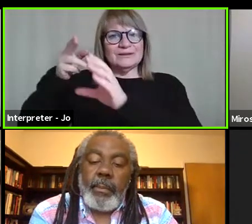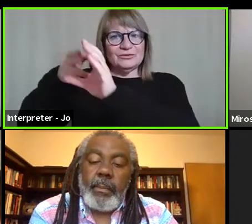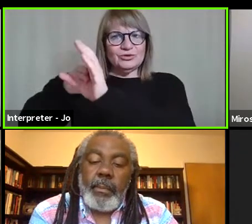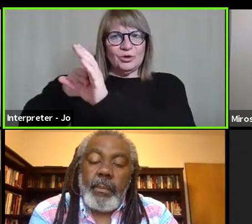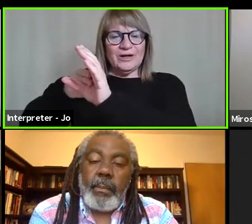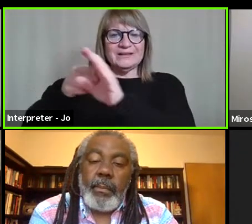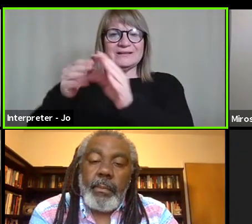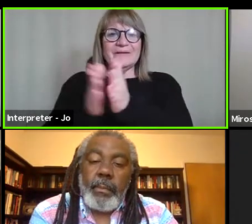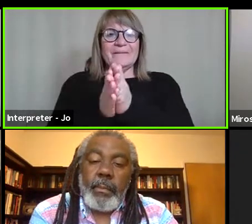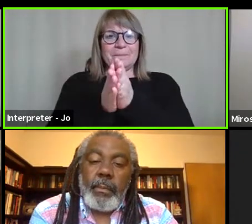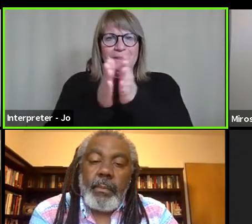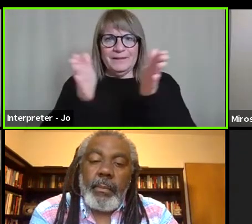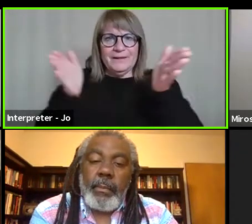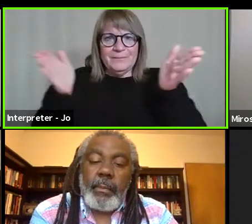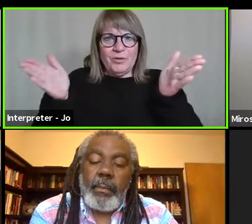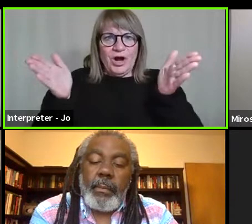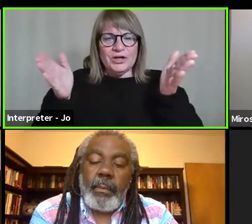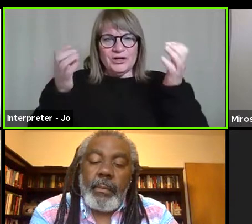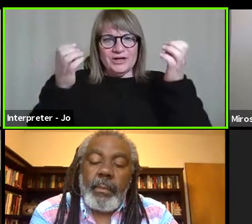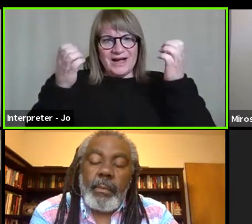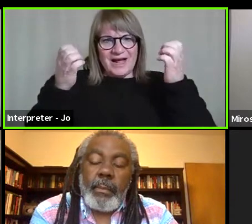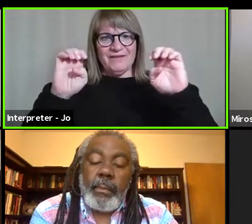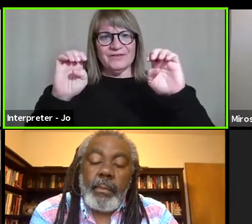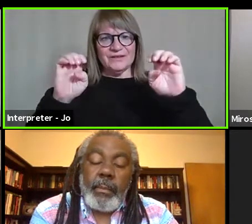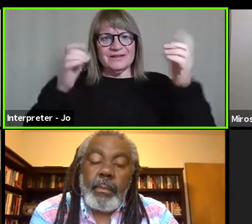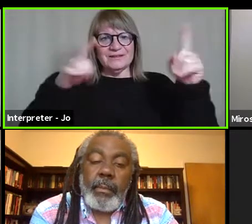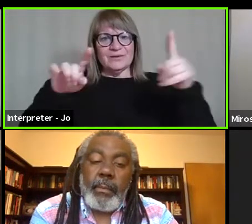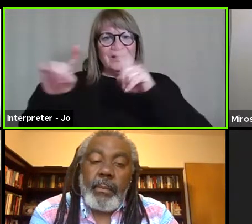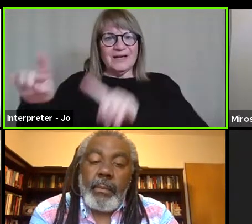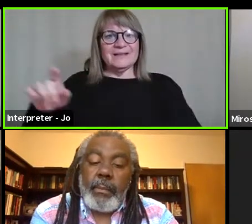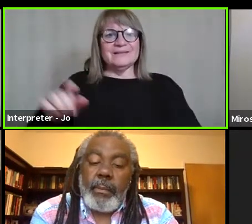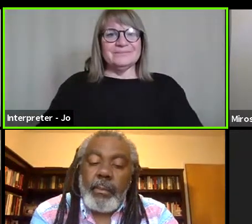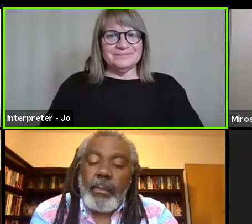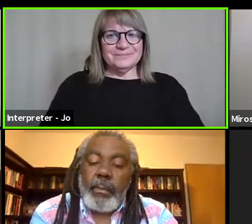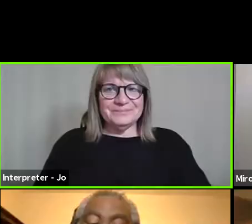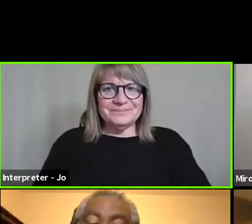the broader effort that's going on